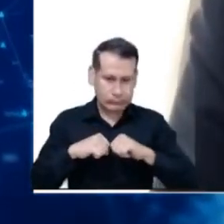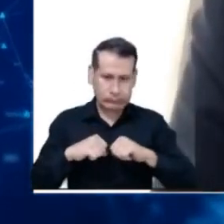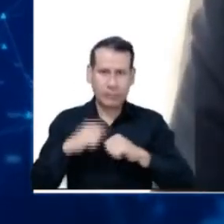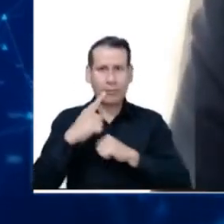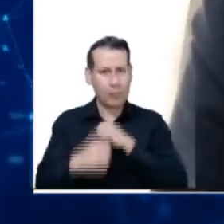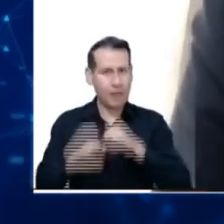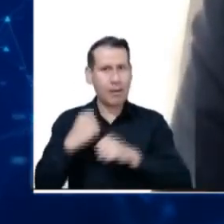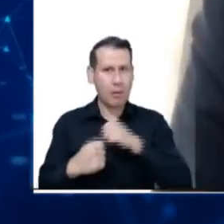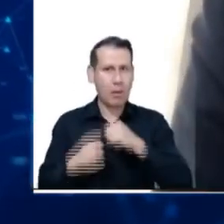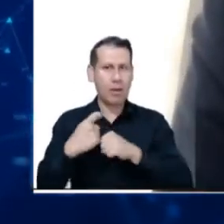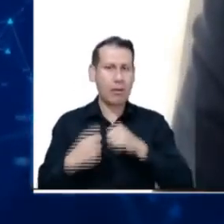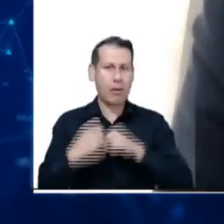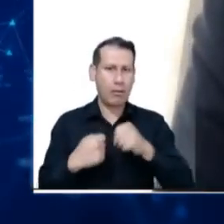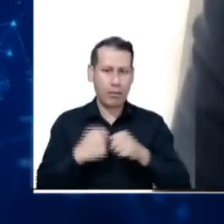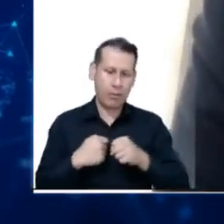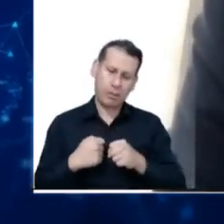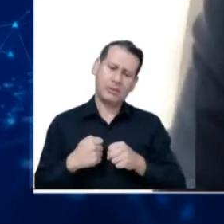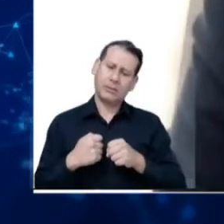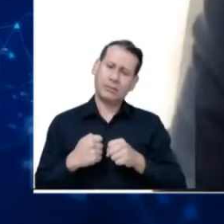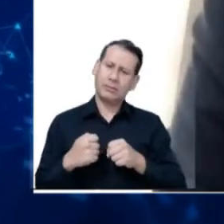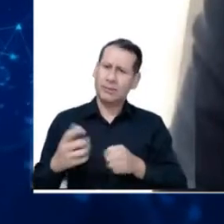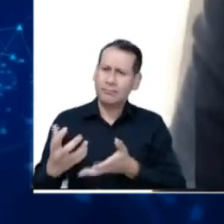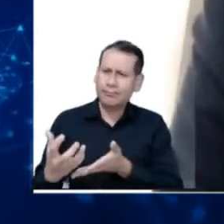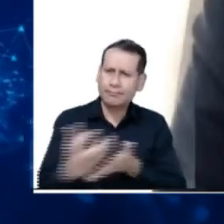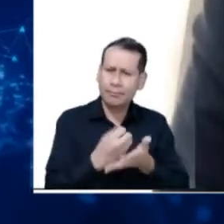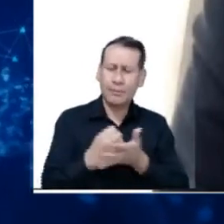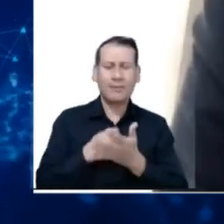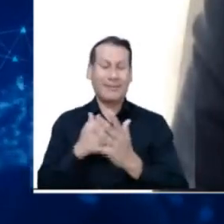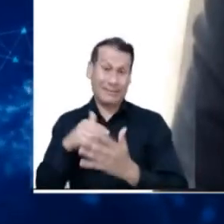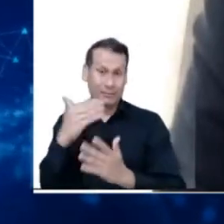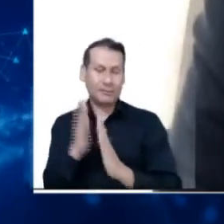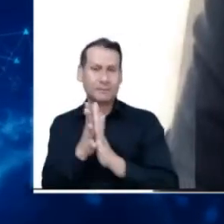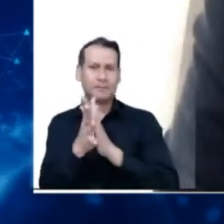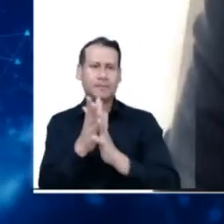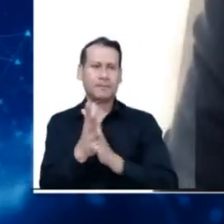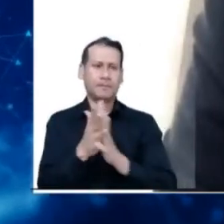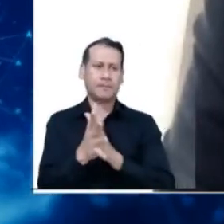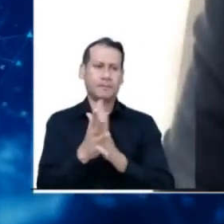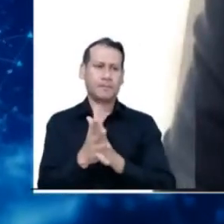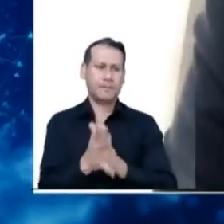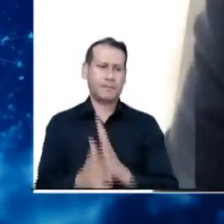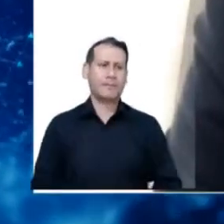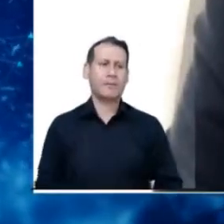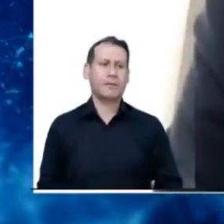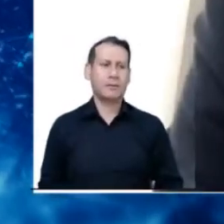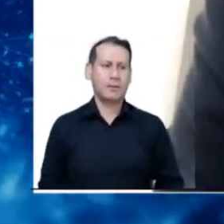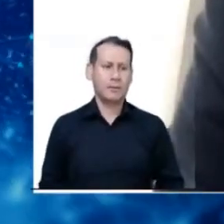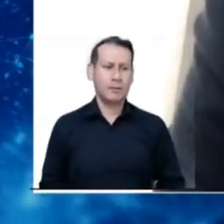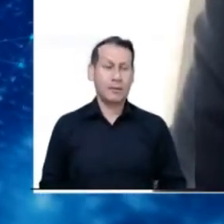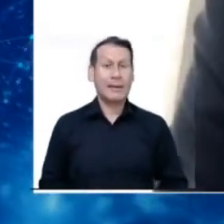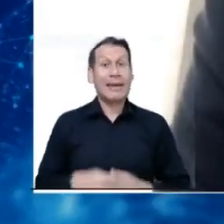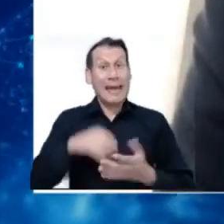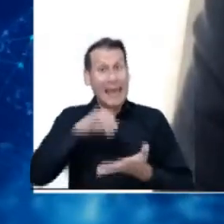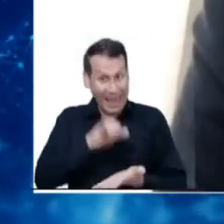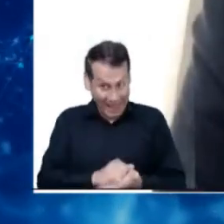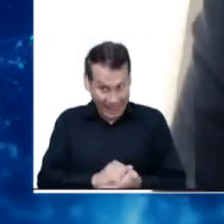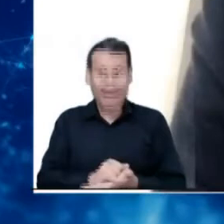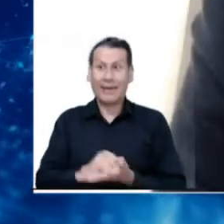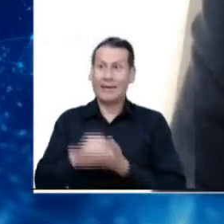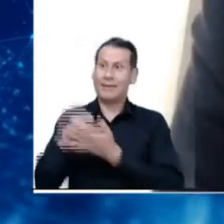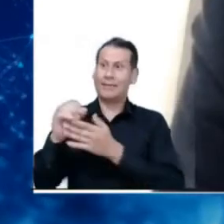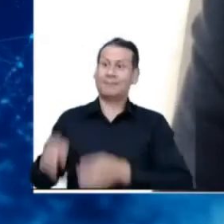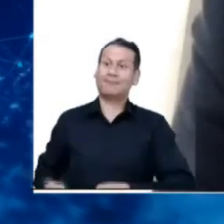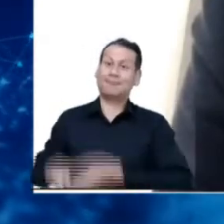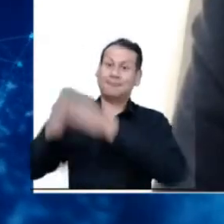reports before having the license. And lastly, I would like to talk about the stability